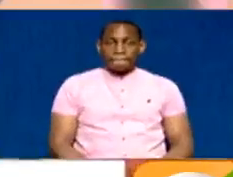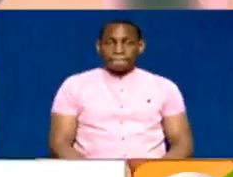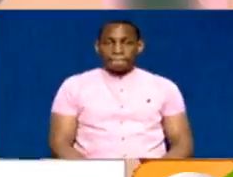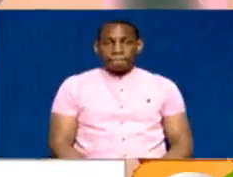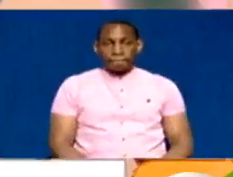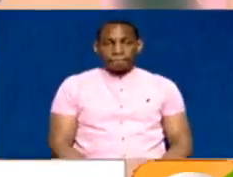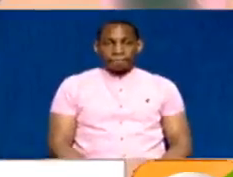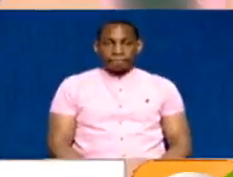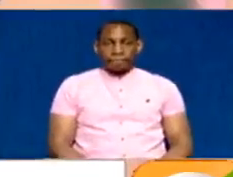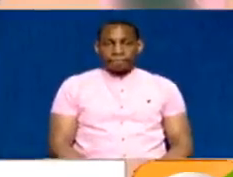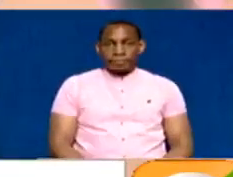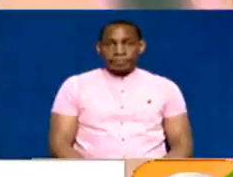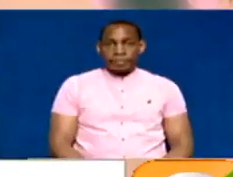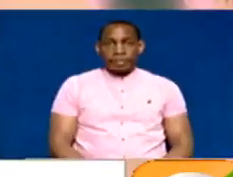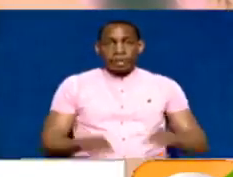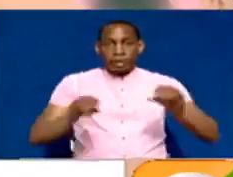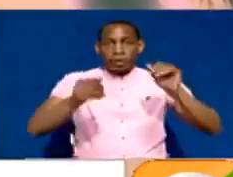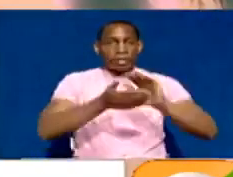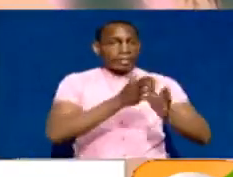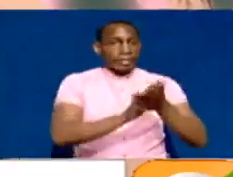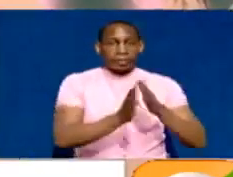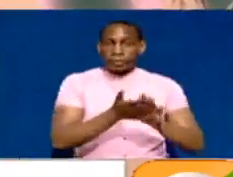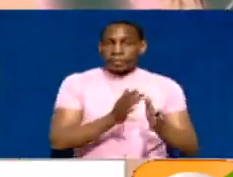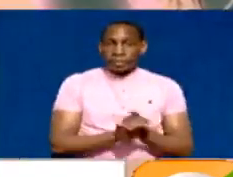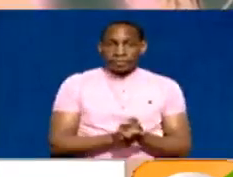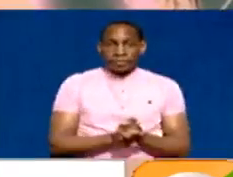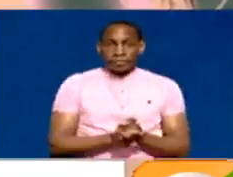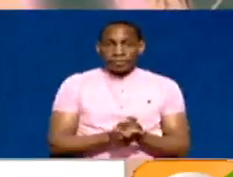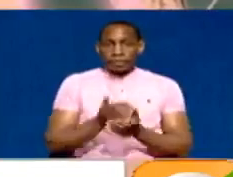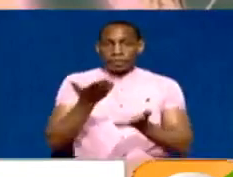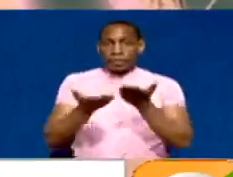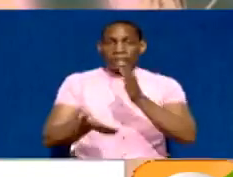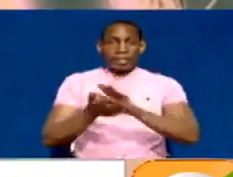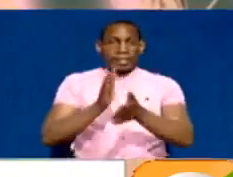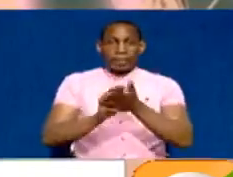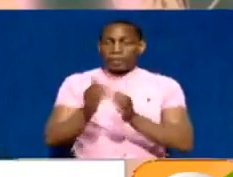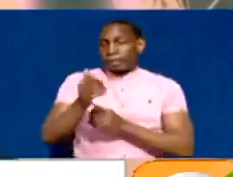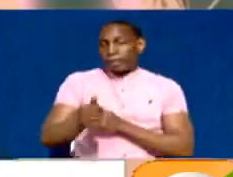the quantity is not there, quality is not there yet.